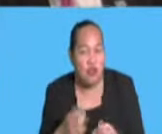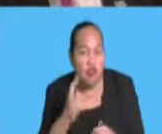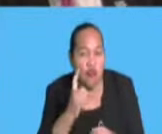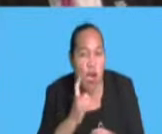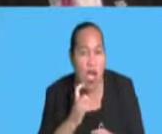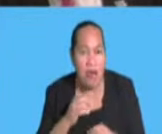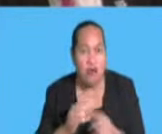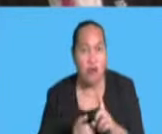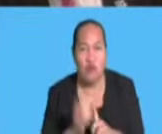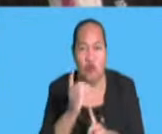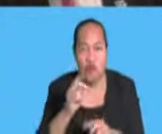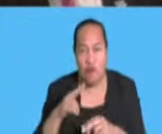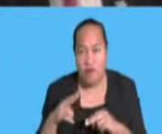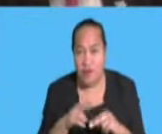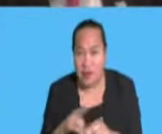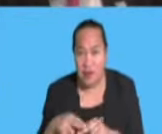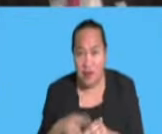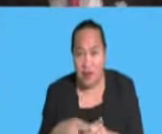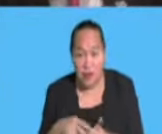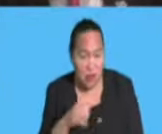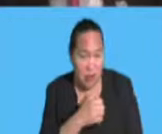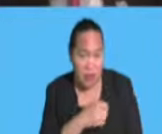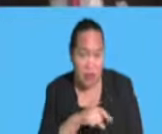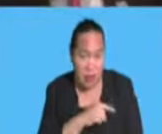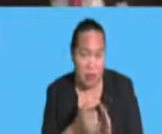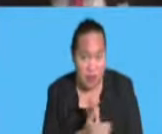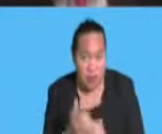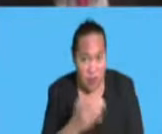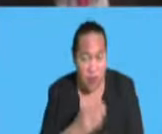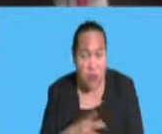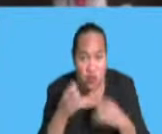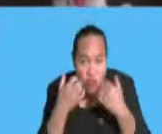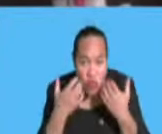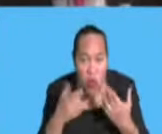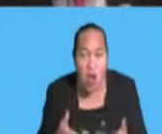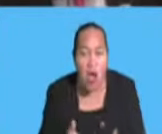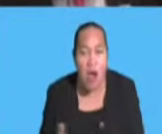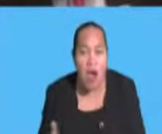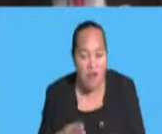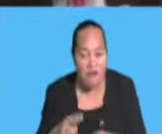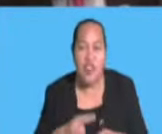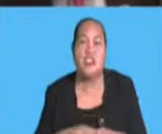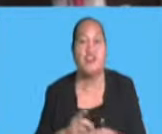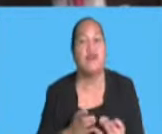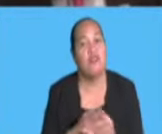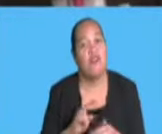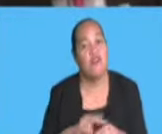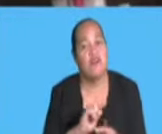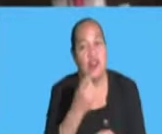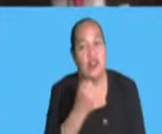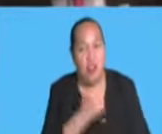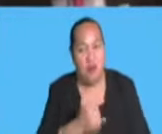of Fiji in all aspects of Fijians' life is perhaps best displayed in the way the Fiji first government undertook